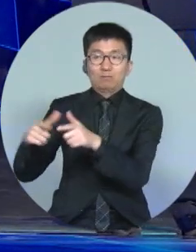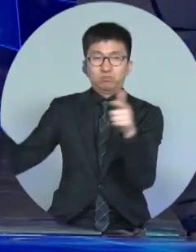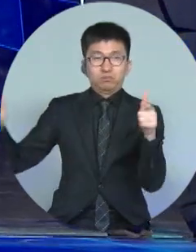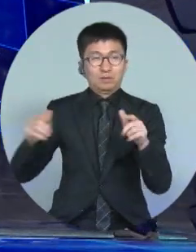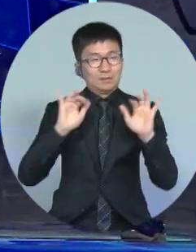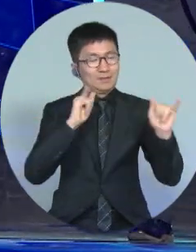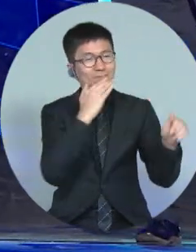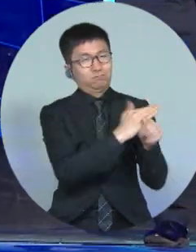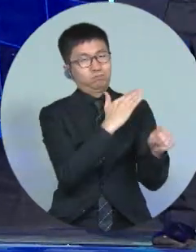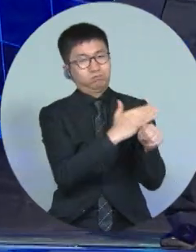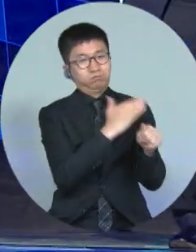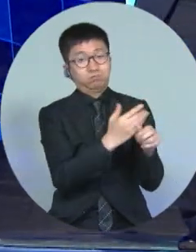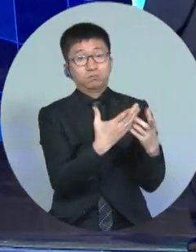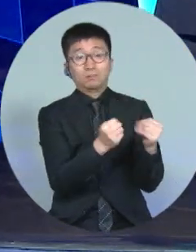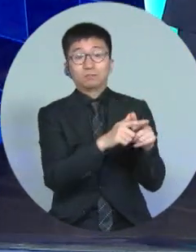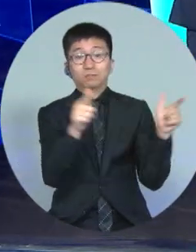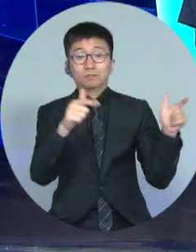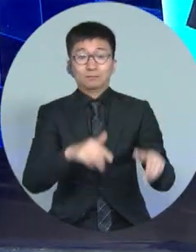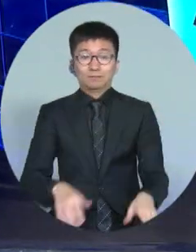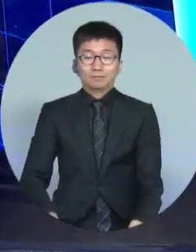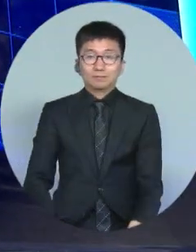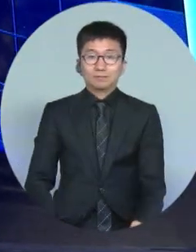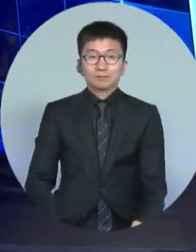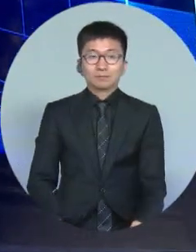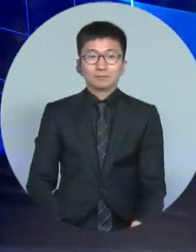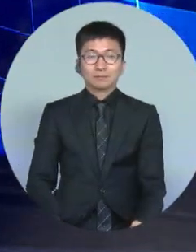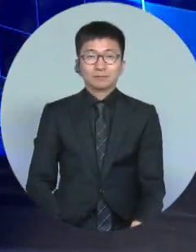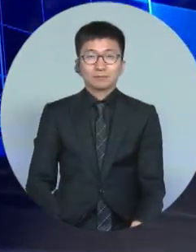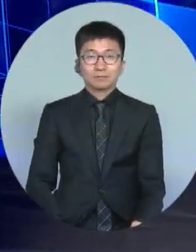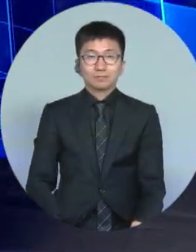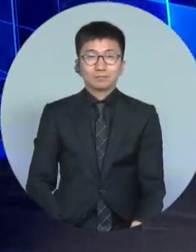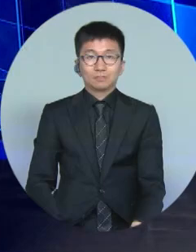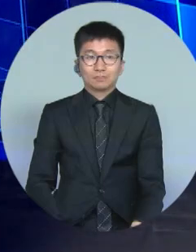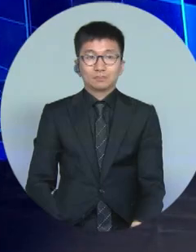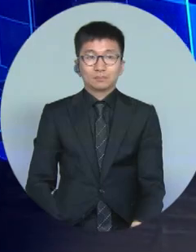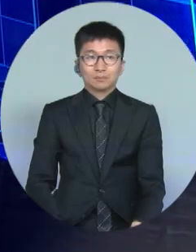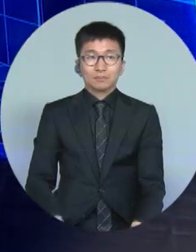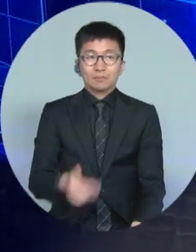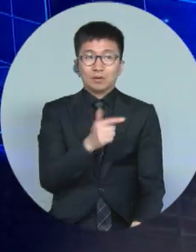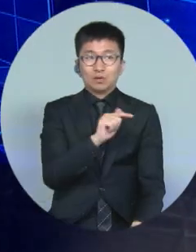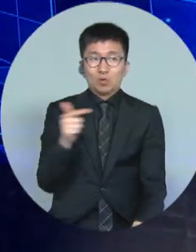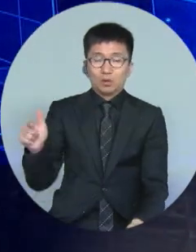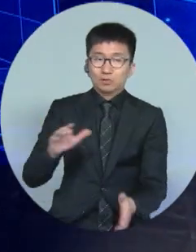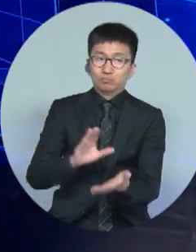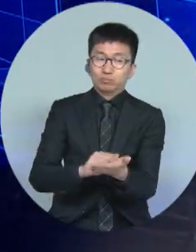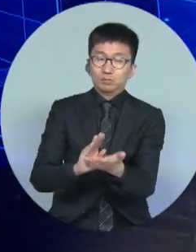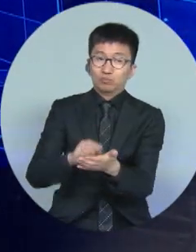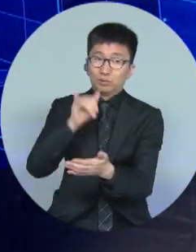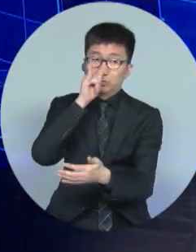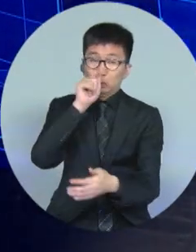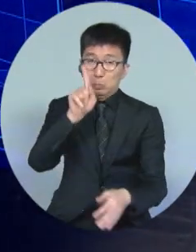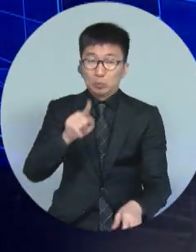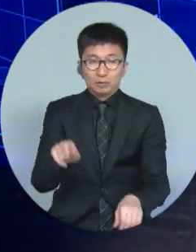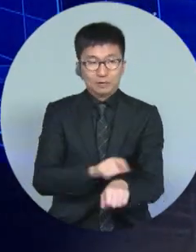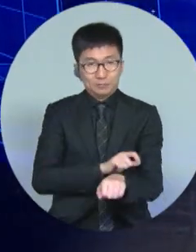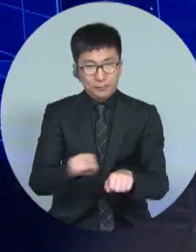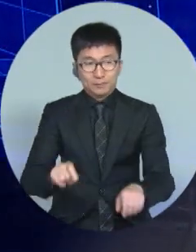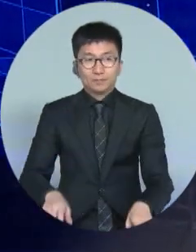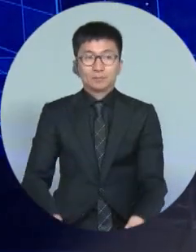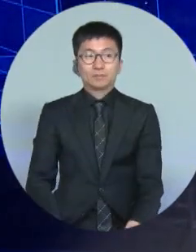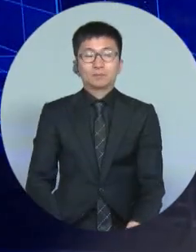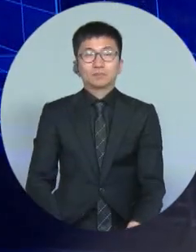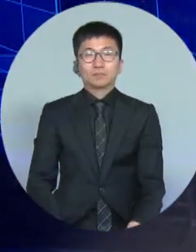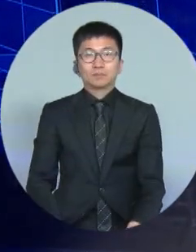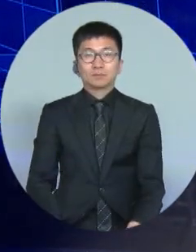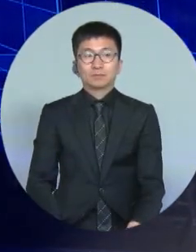heteromation. The technologies create more work for all of us. We do a lot of work for